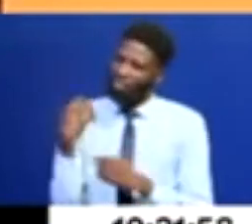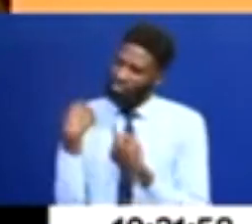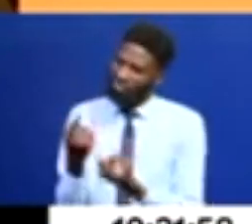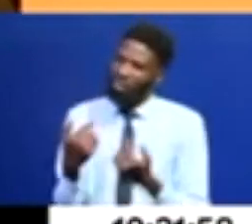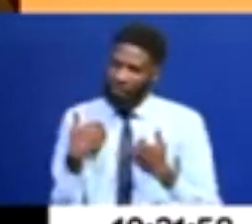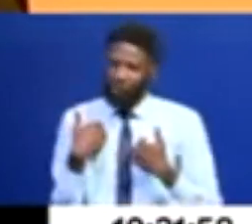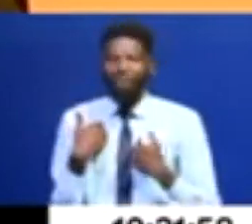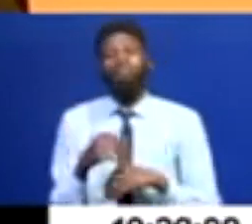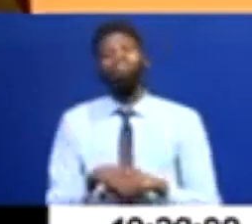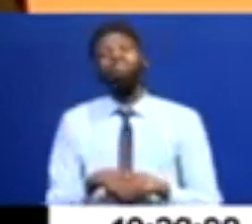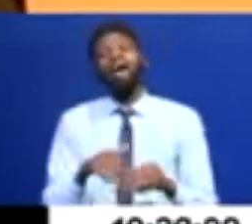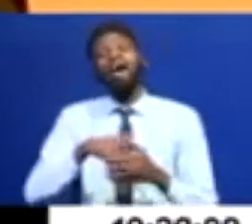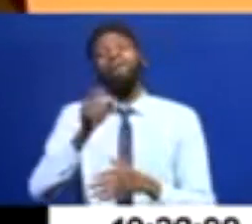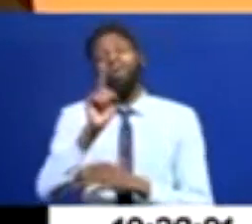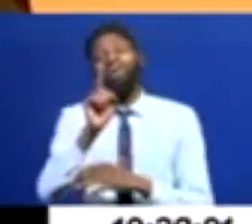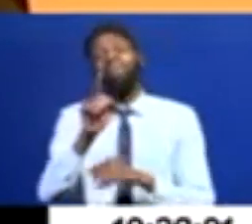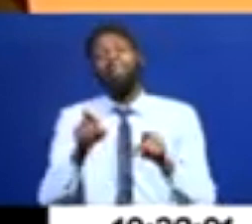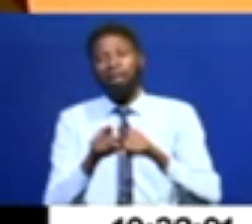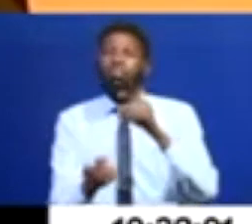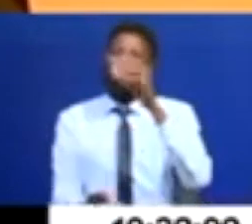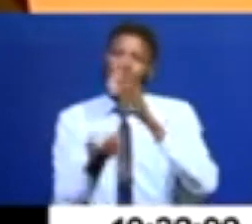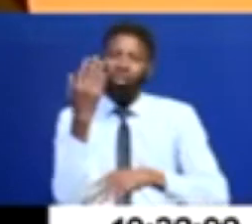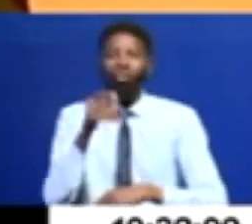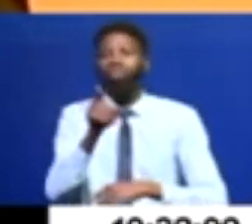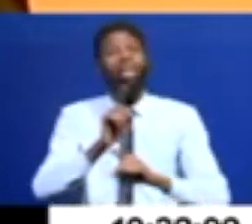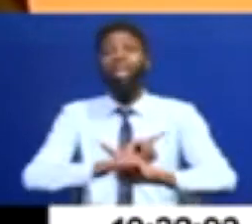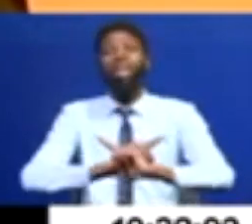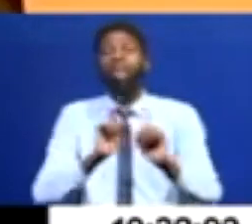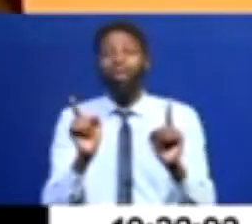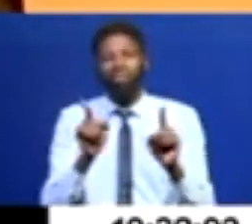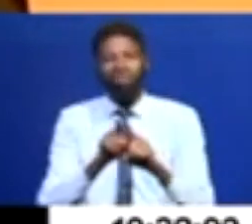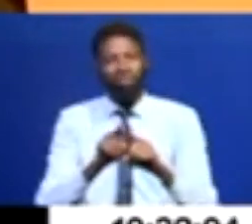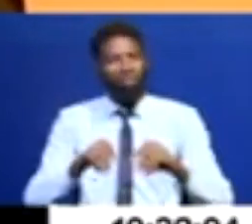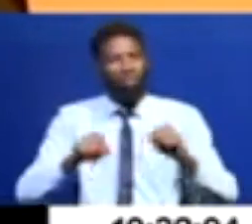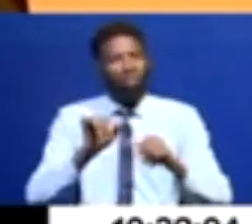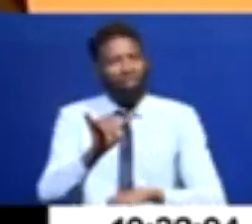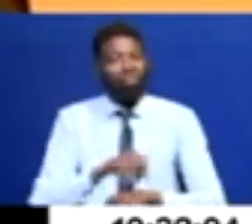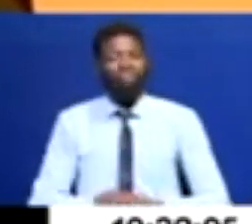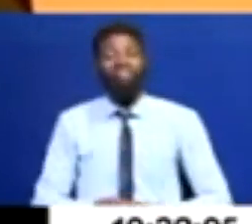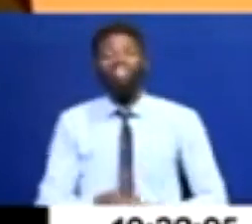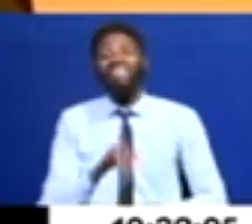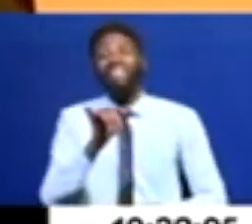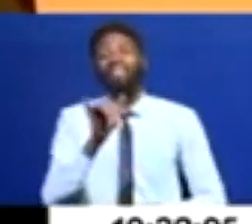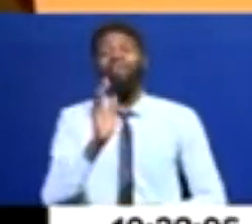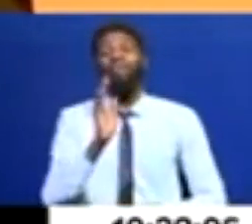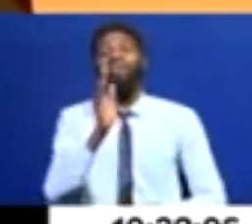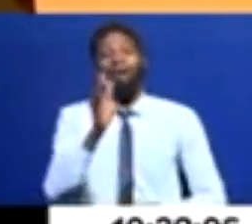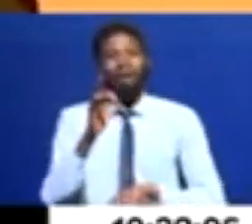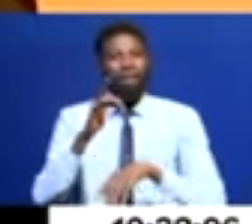you start the same outside Nairobi, then you don't qualify for that kind of deduction. So that is going to